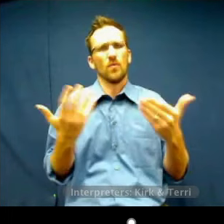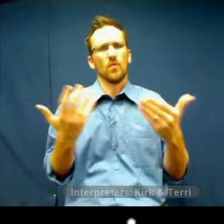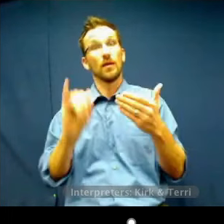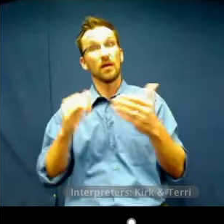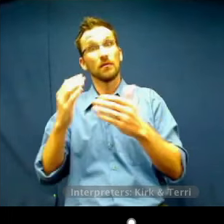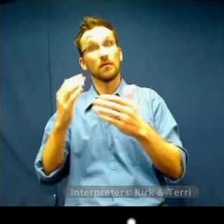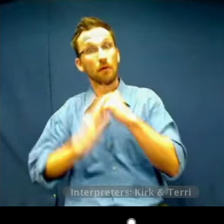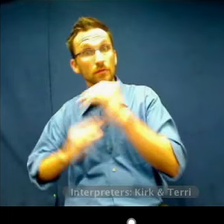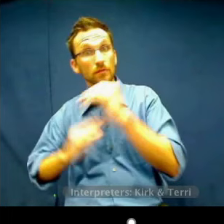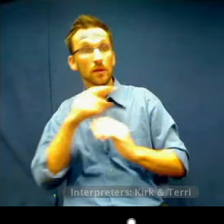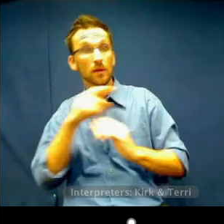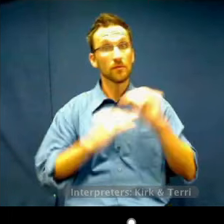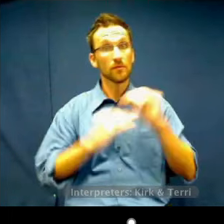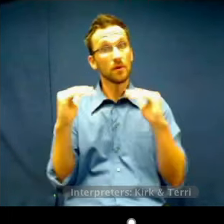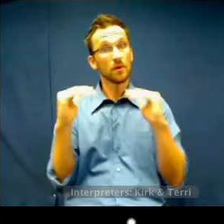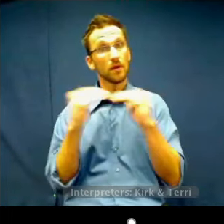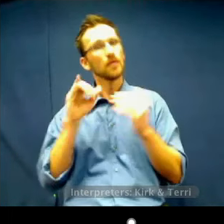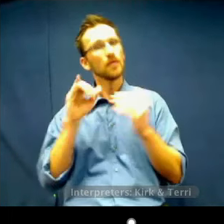we'll see it again with child support.